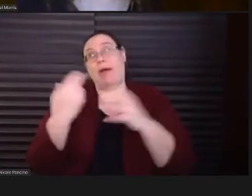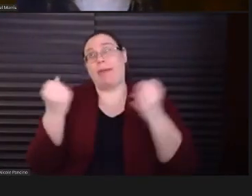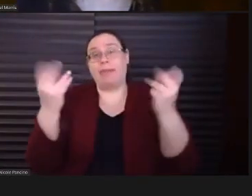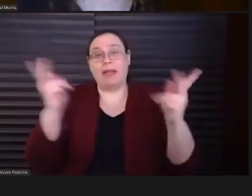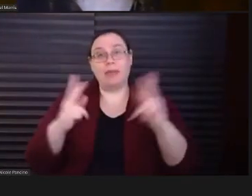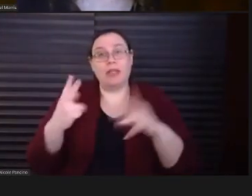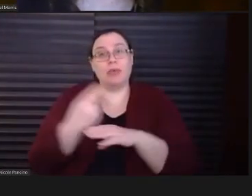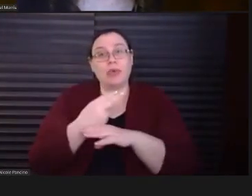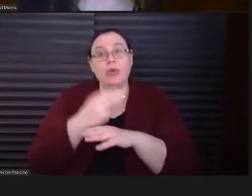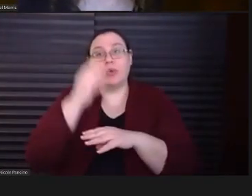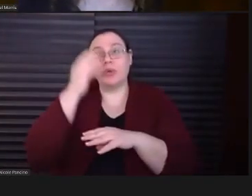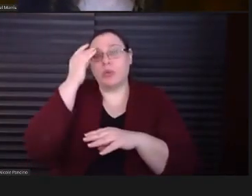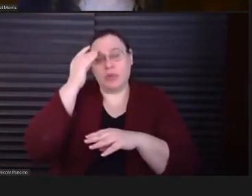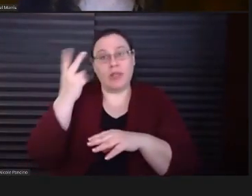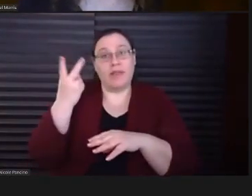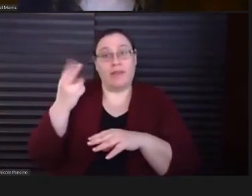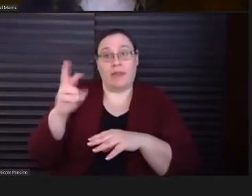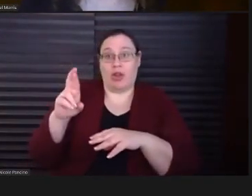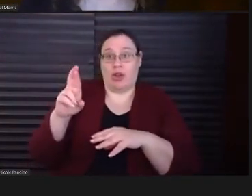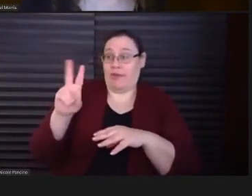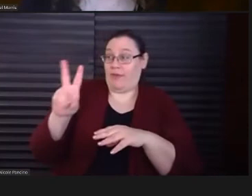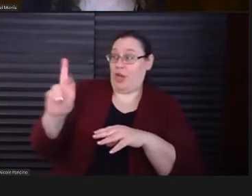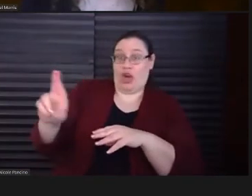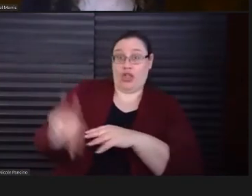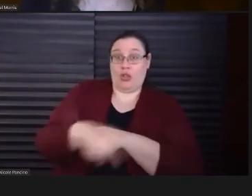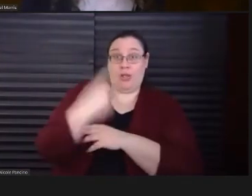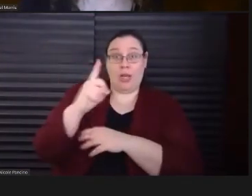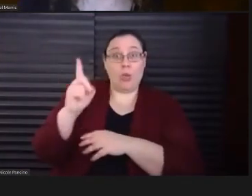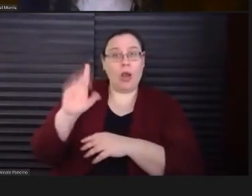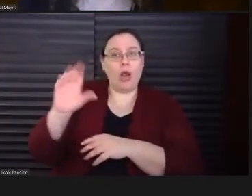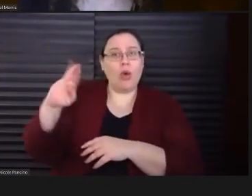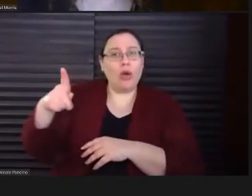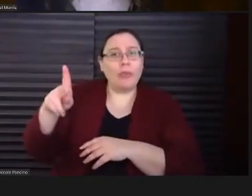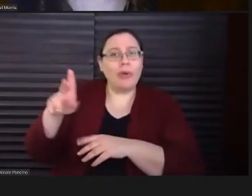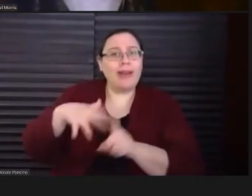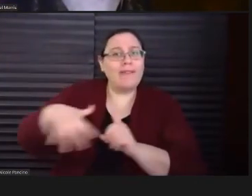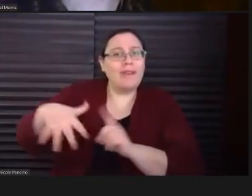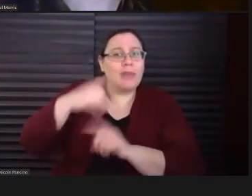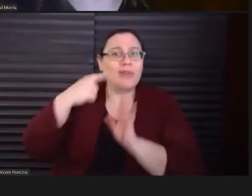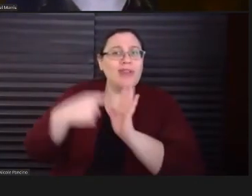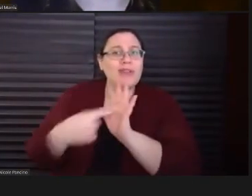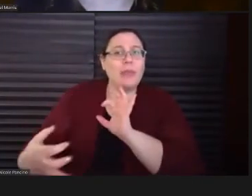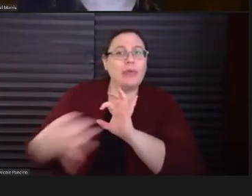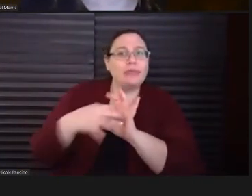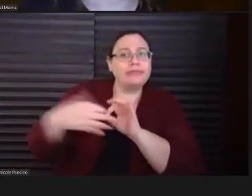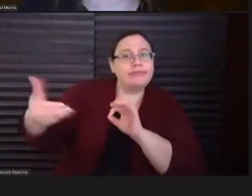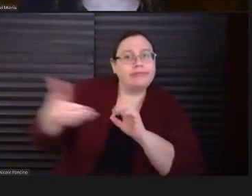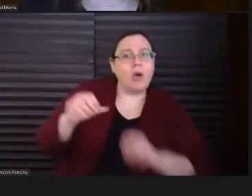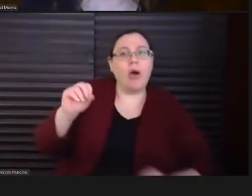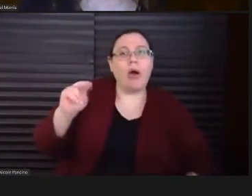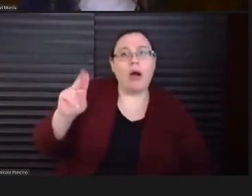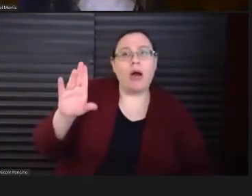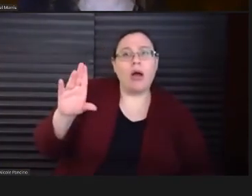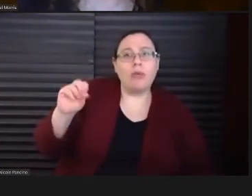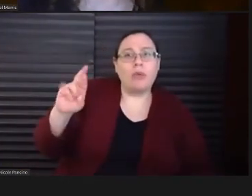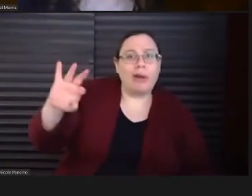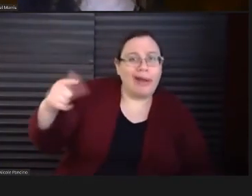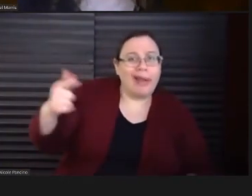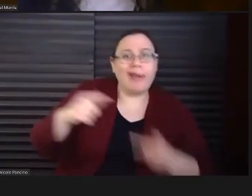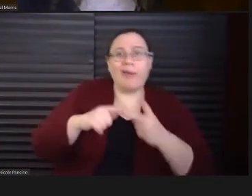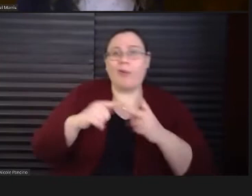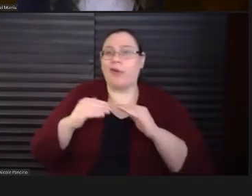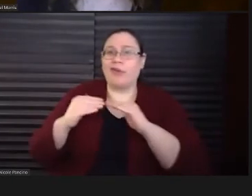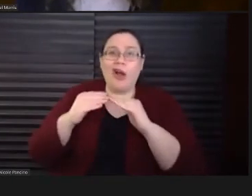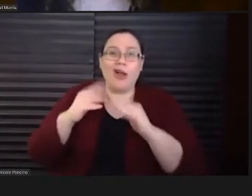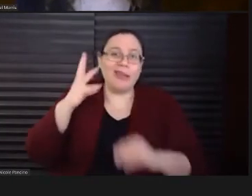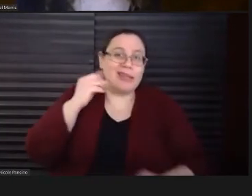using VR today is in corporate settings, for example, onboarding and colleague experience. And if